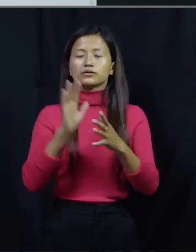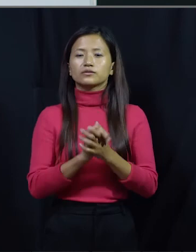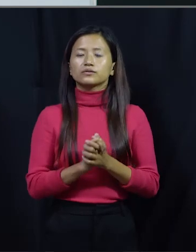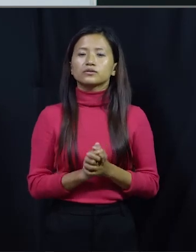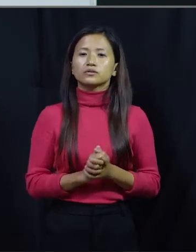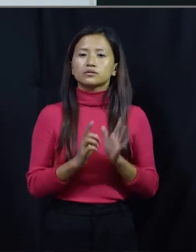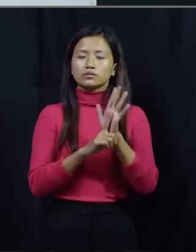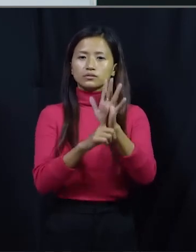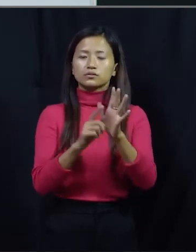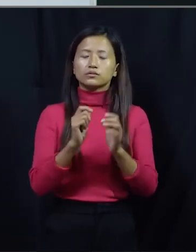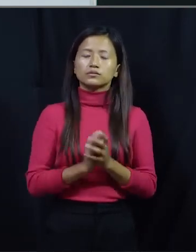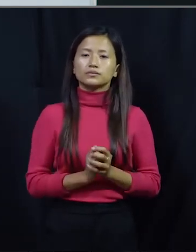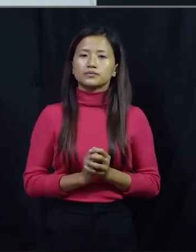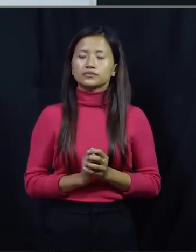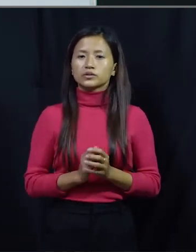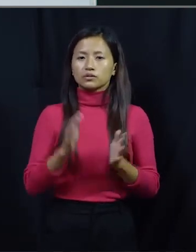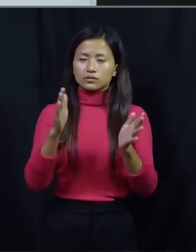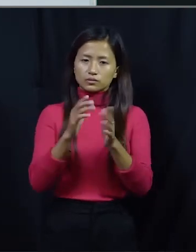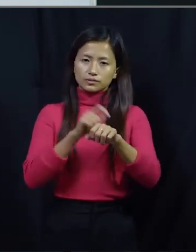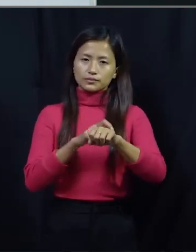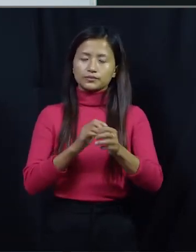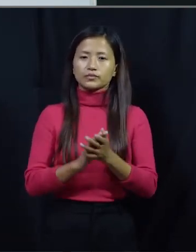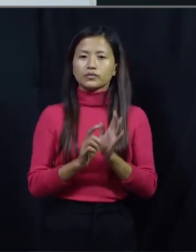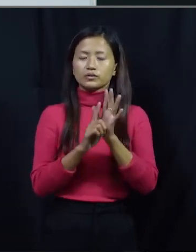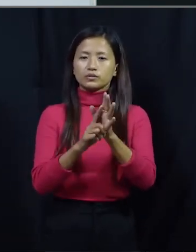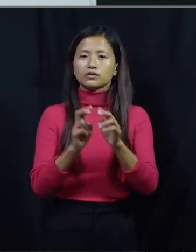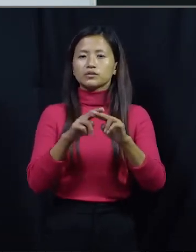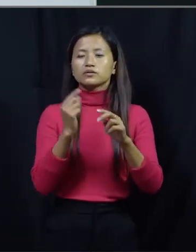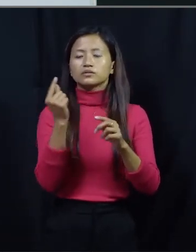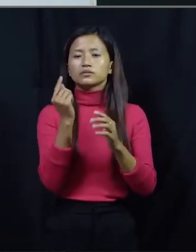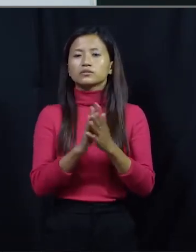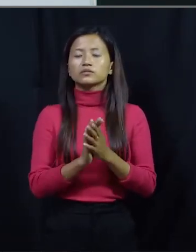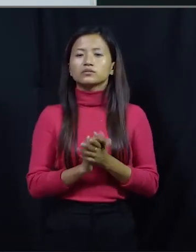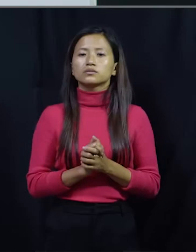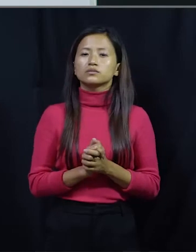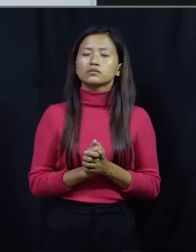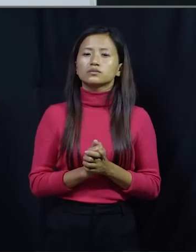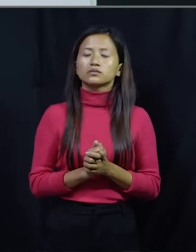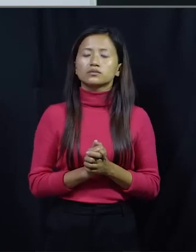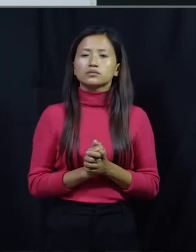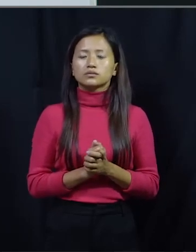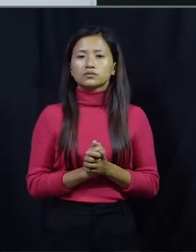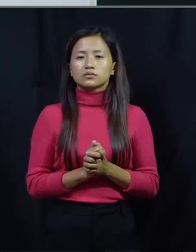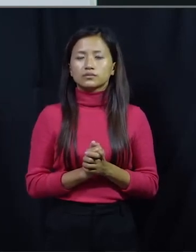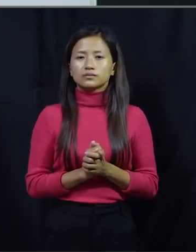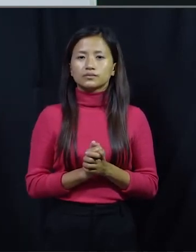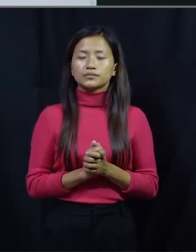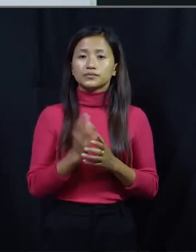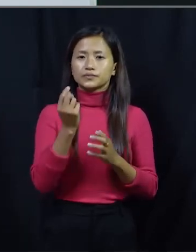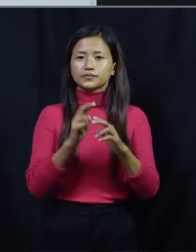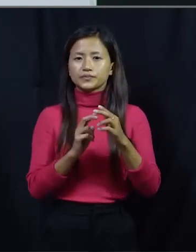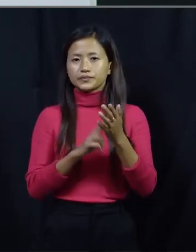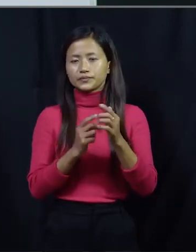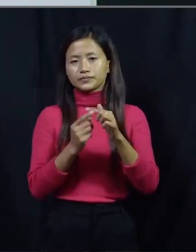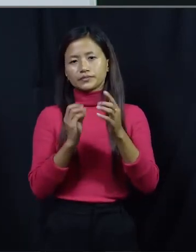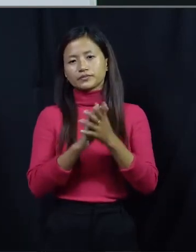just show you. I'm running short of time, so I'm just showing for this function how to prove onto. 1 to 1 is like this, okay, but onto you